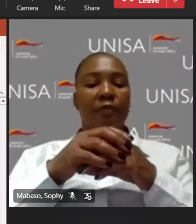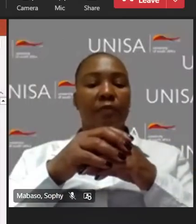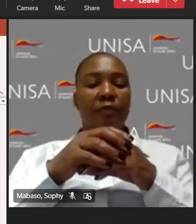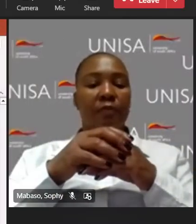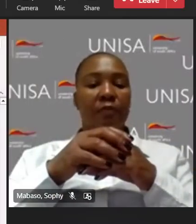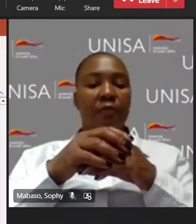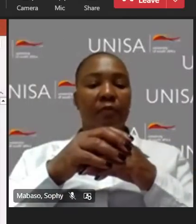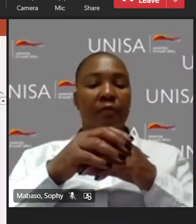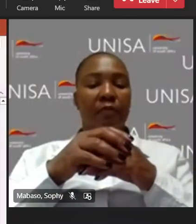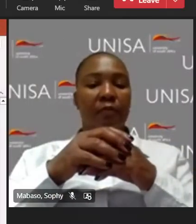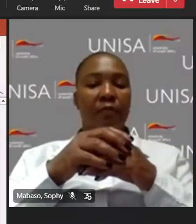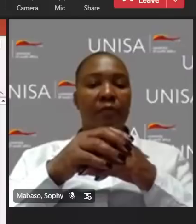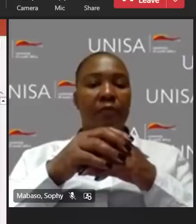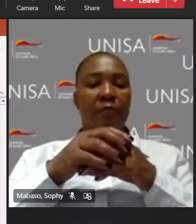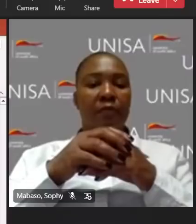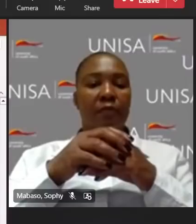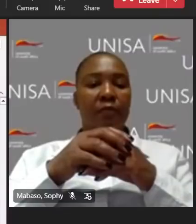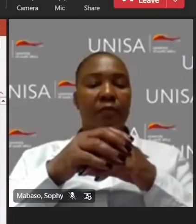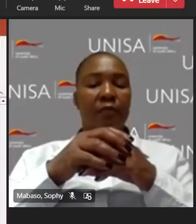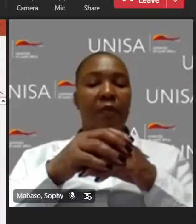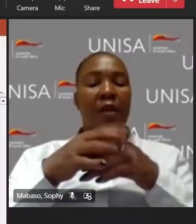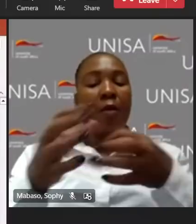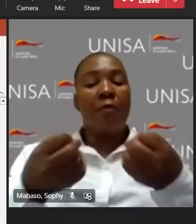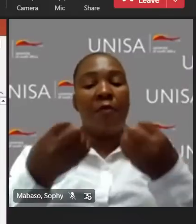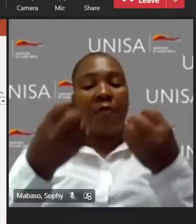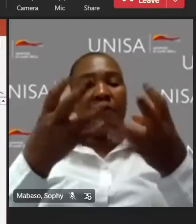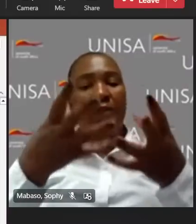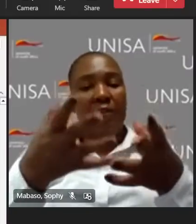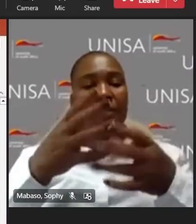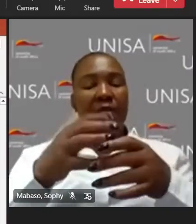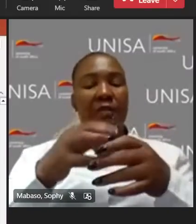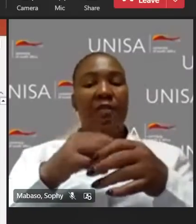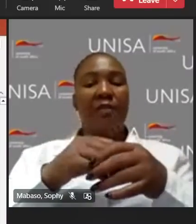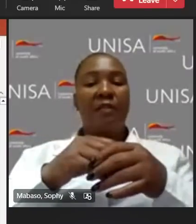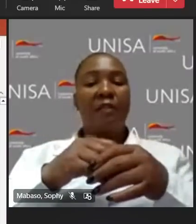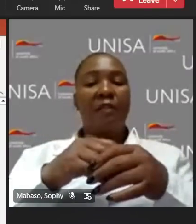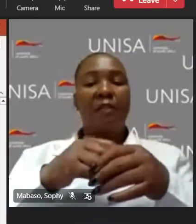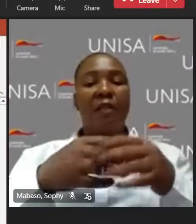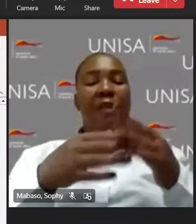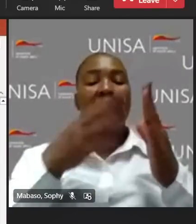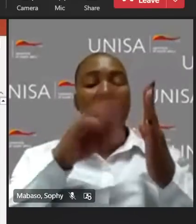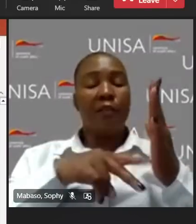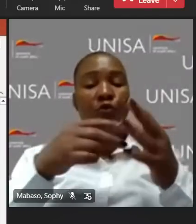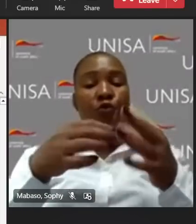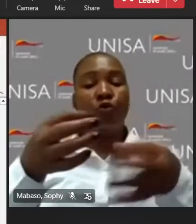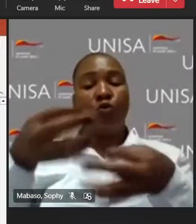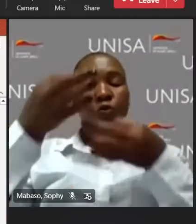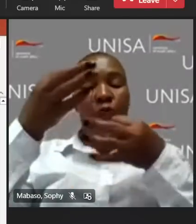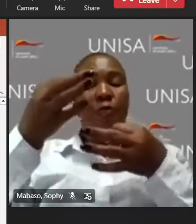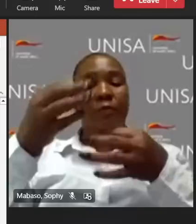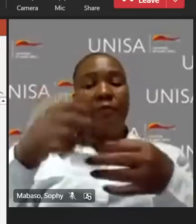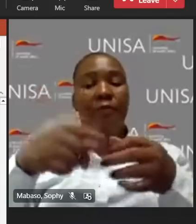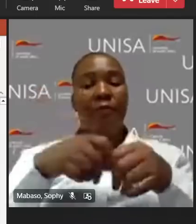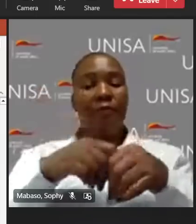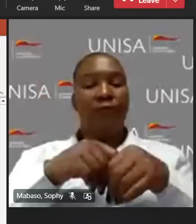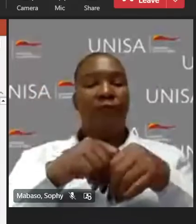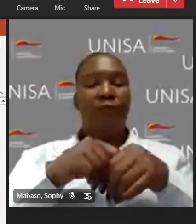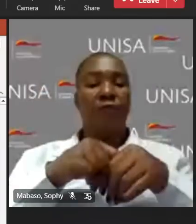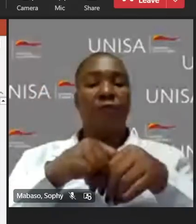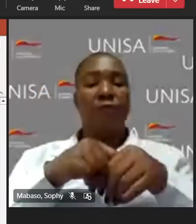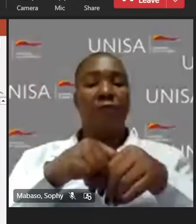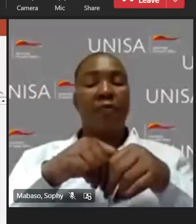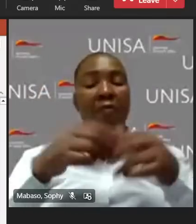if they can provide the following documents. AOD is only for South African students.